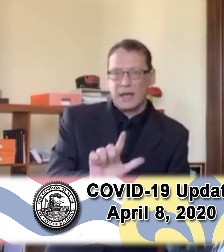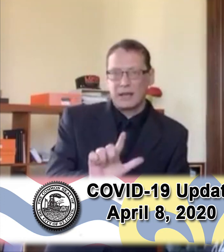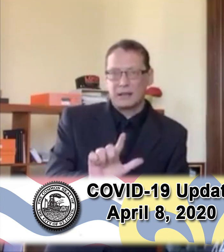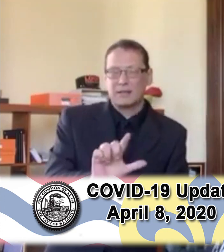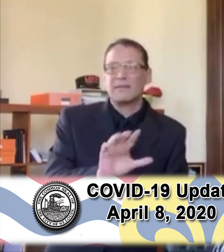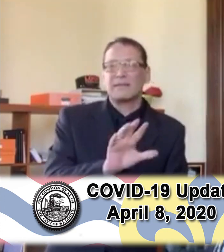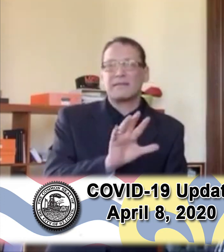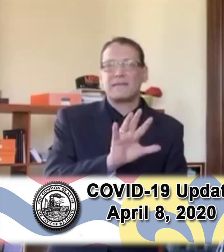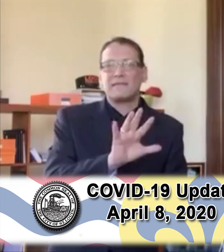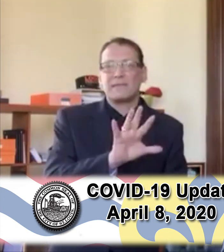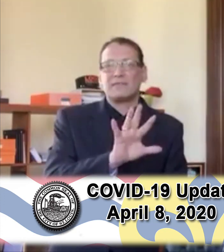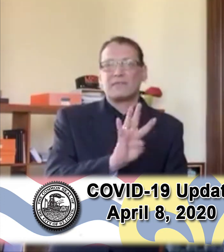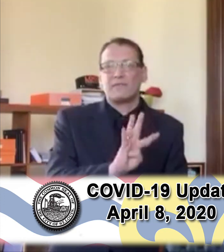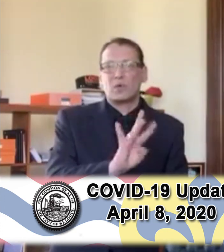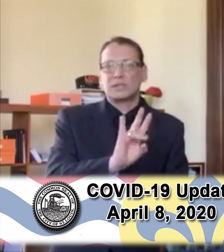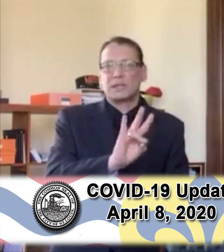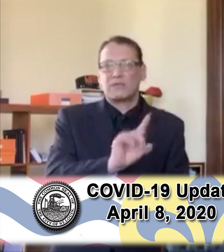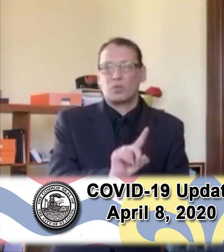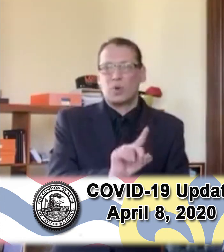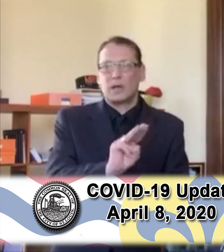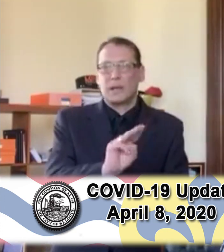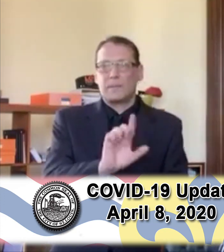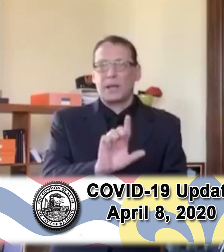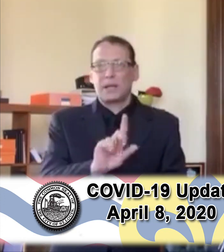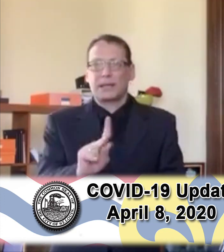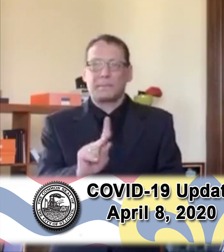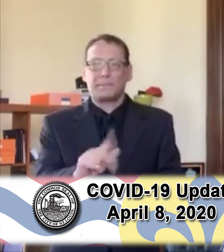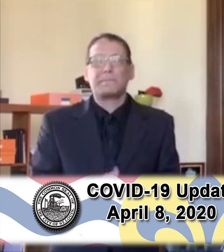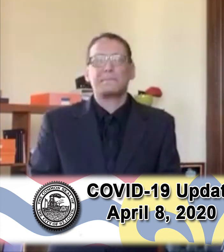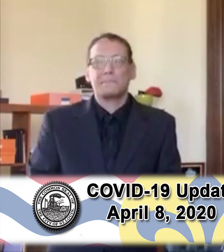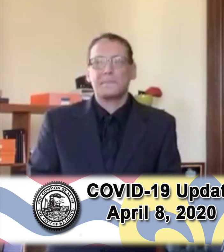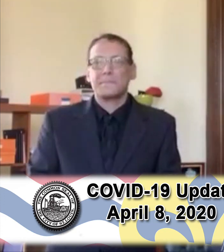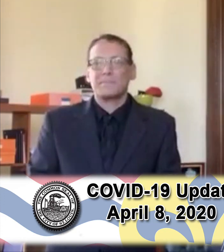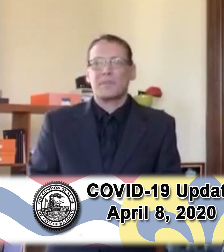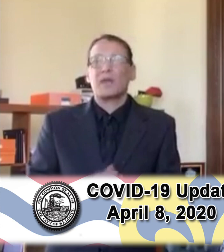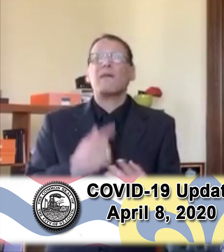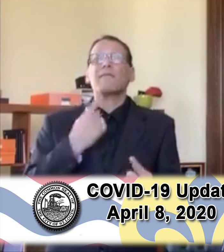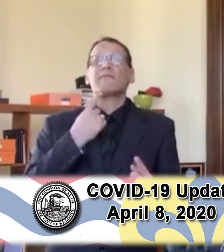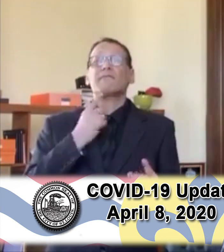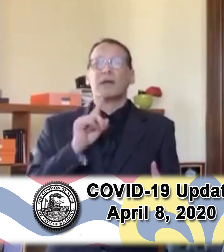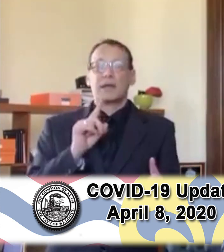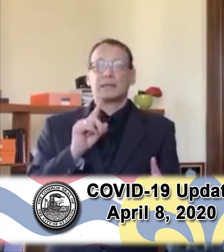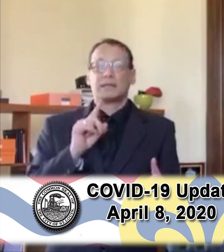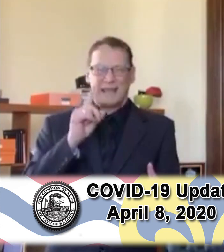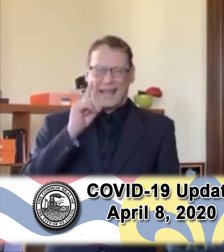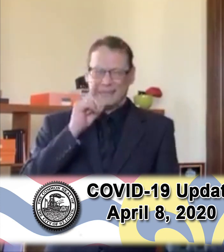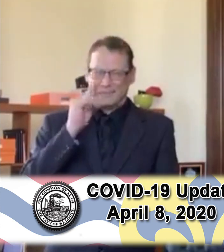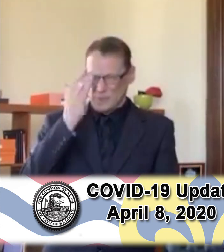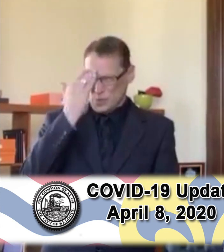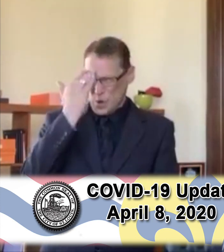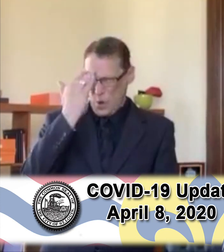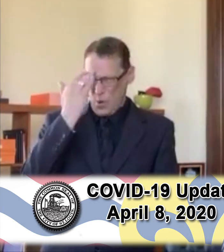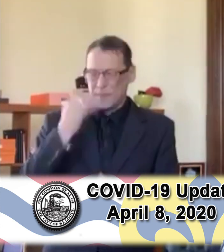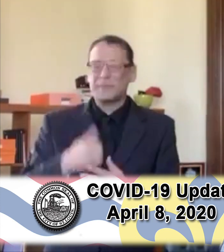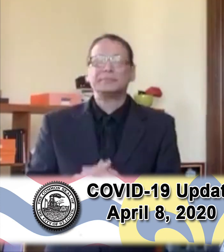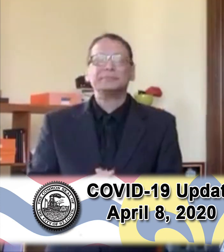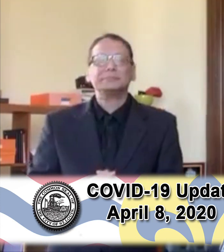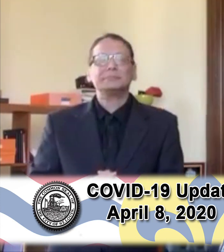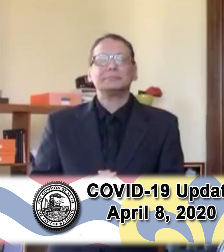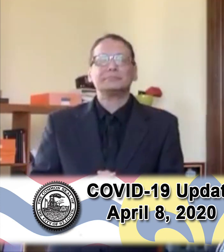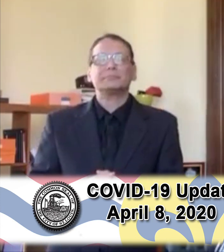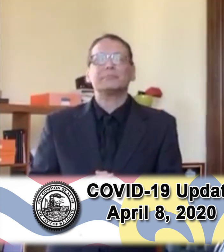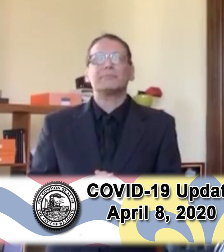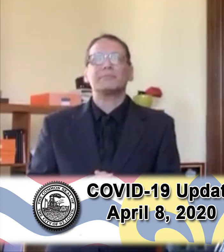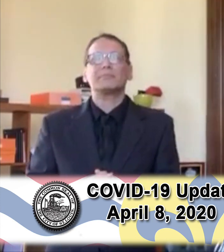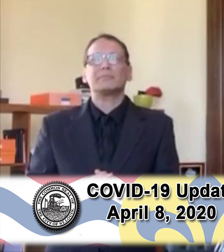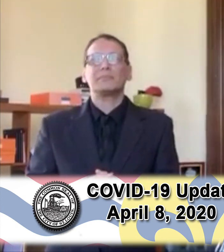at 5471 Martin Luther King. And then finally, and I think you all know this unless you're a new viewer,